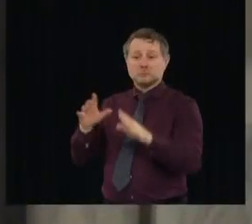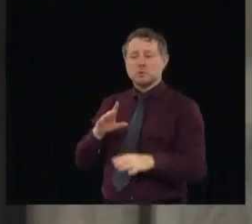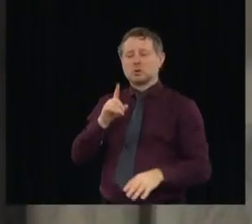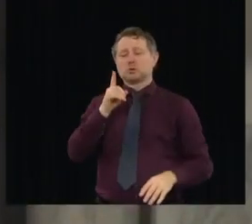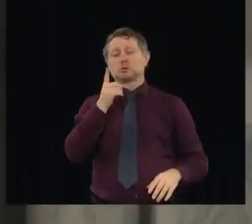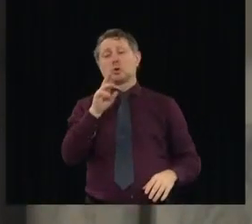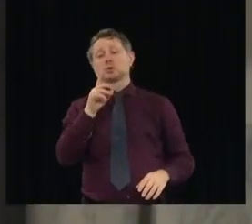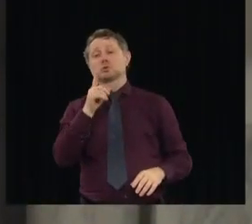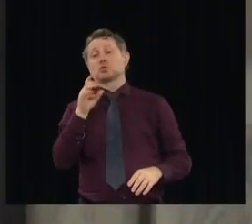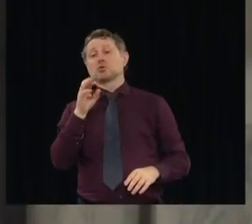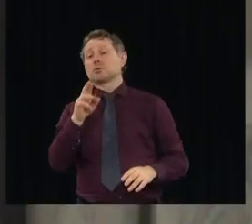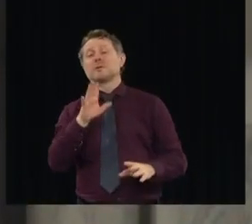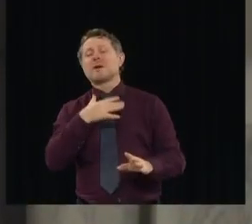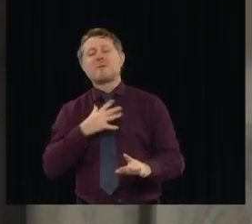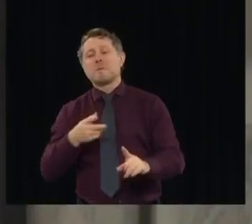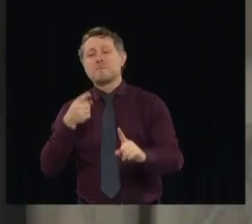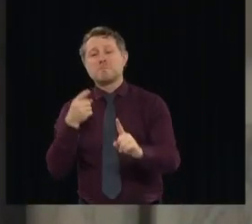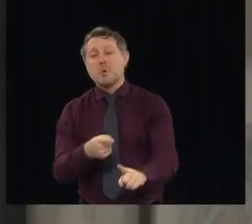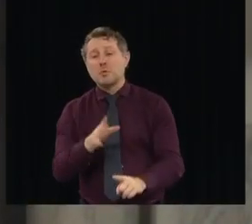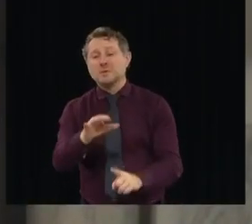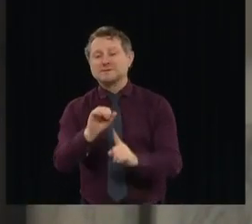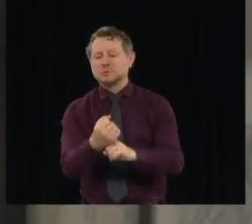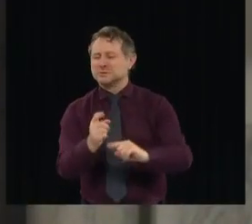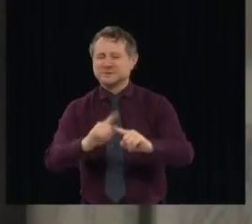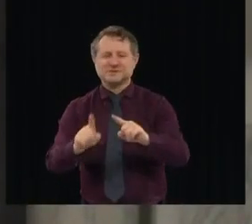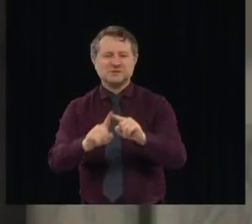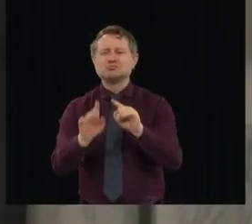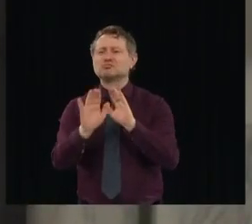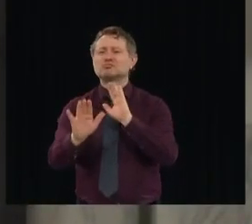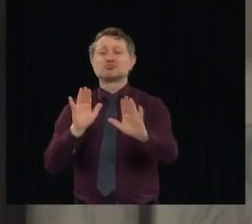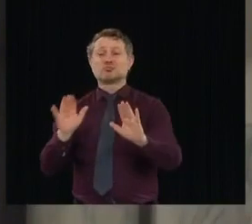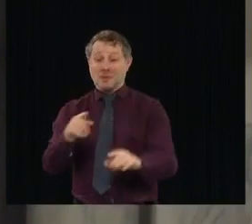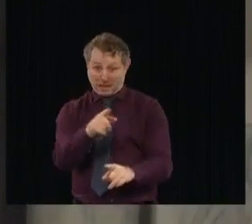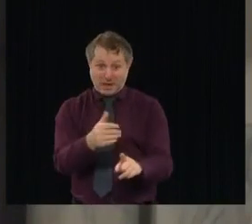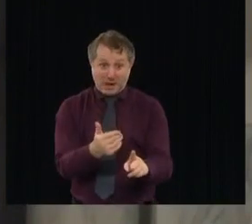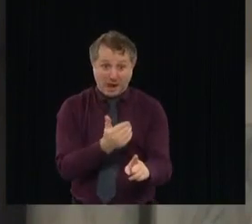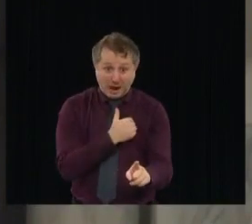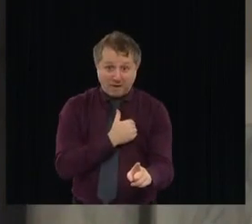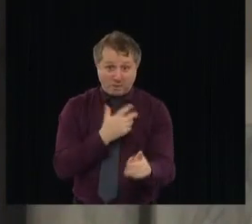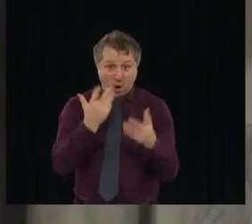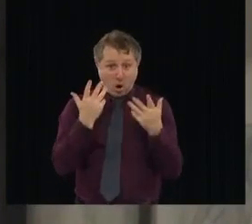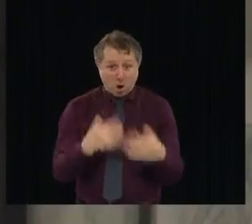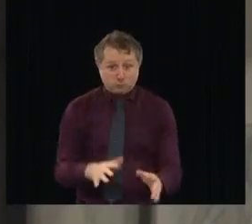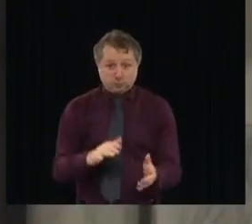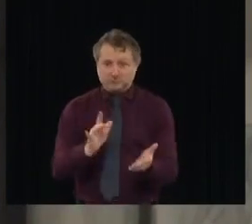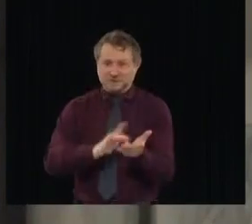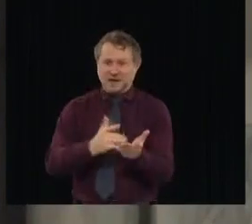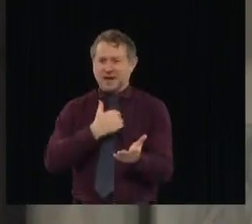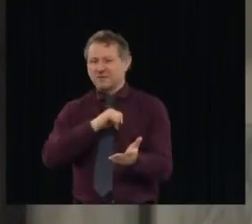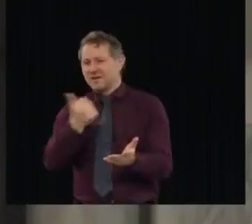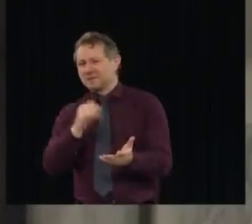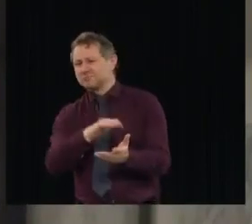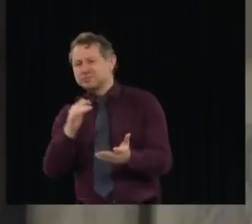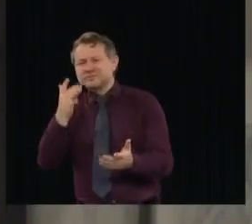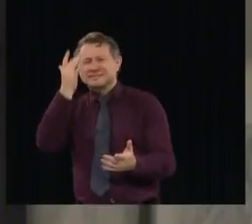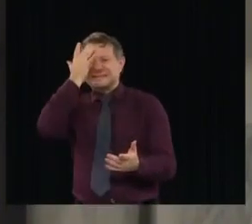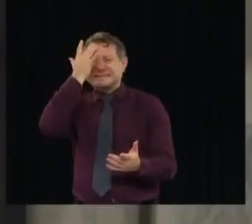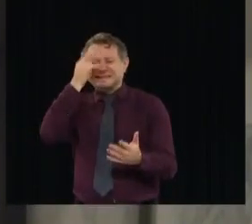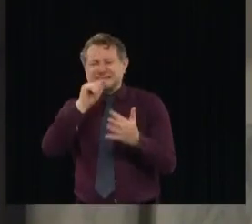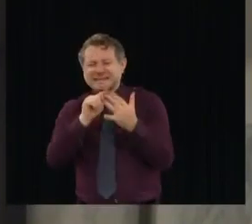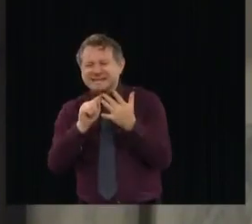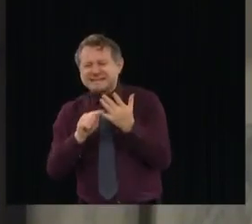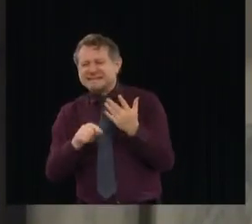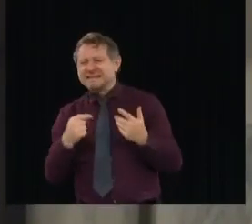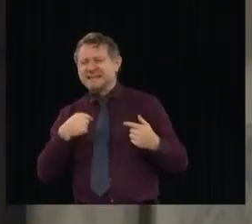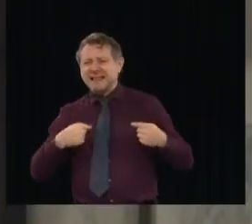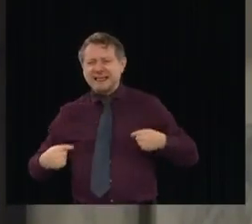is each person's a little bit different. If somebody has a medical condition that their doctor recommends that they are taking certain medicines, they should be sure that they have their